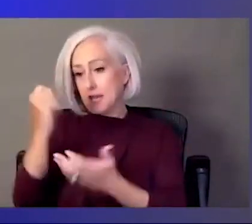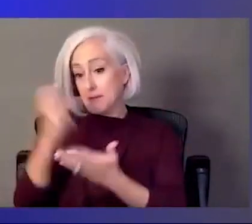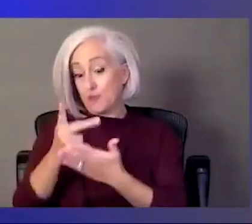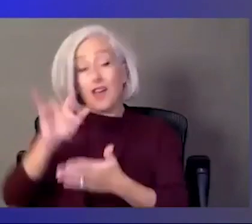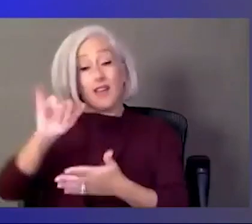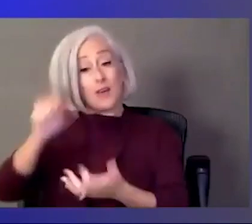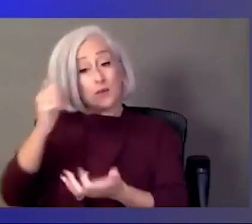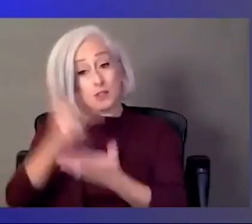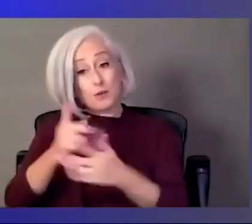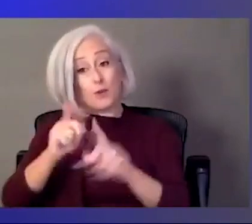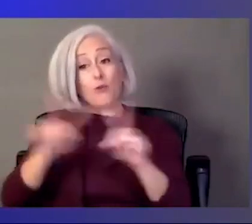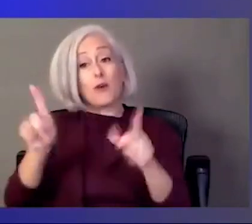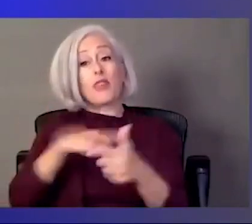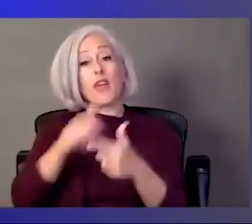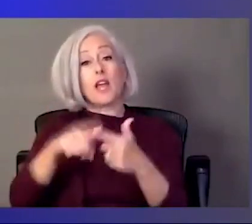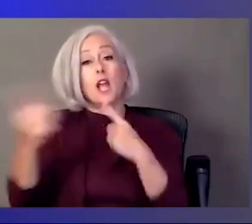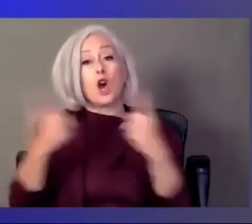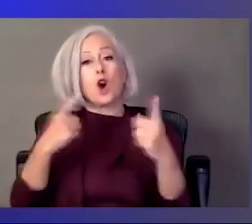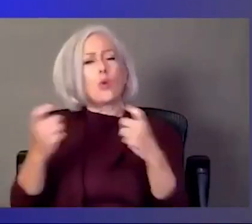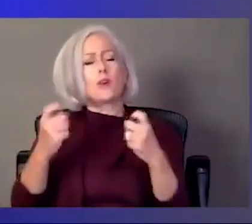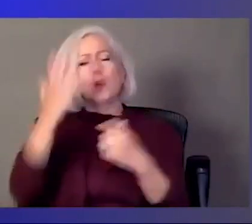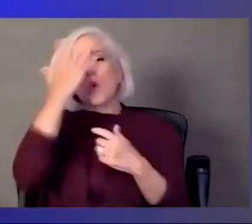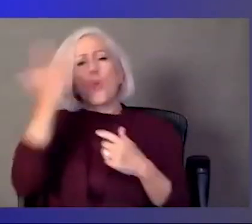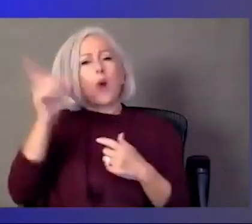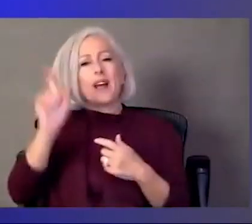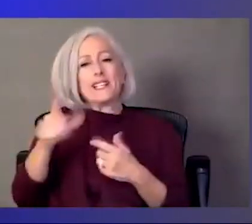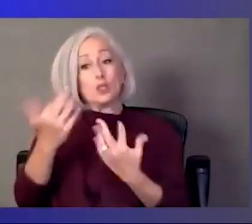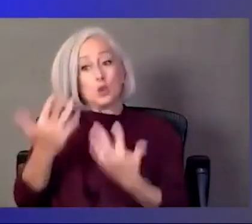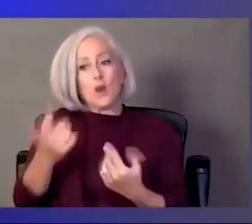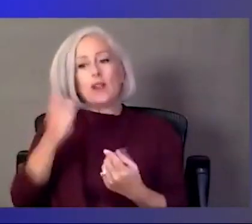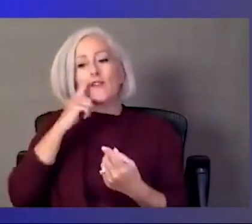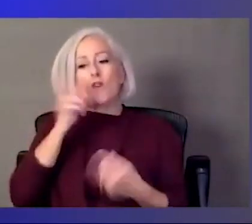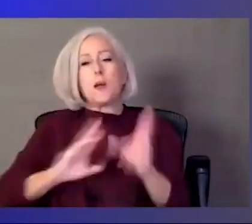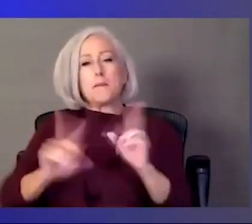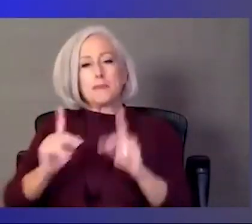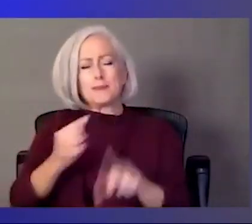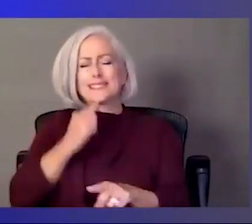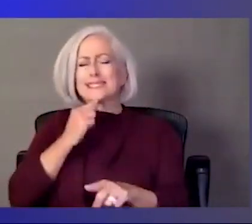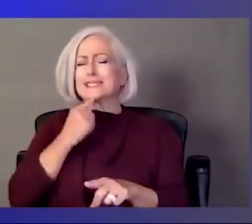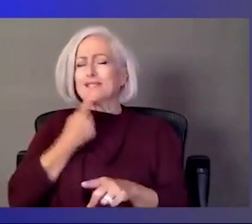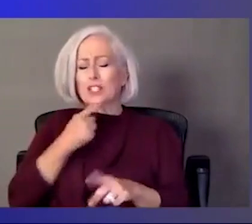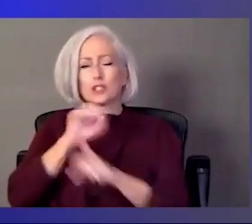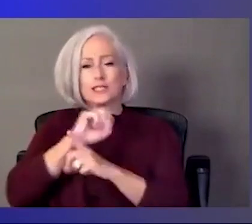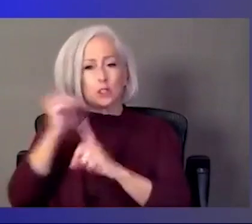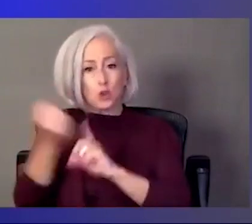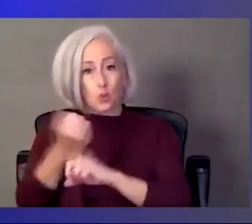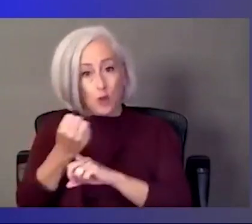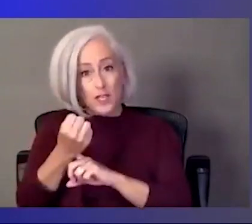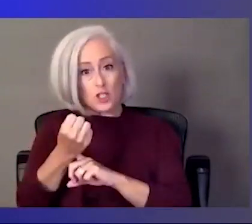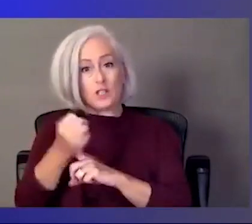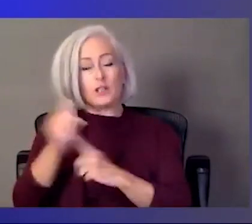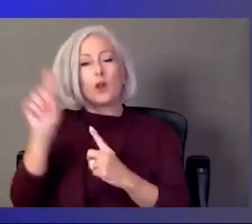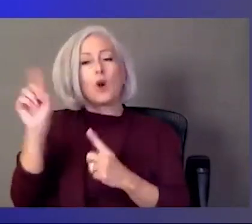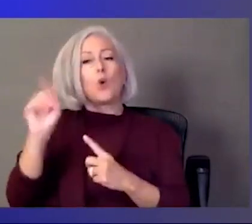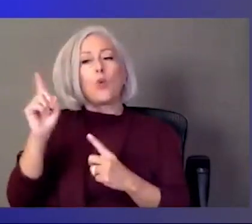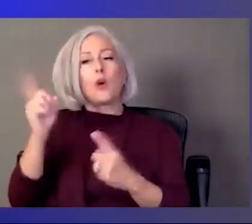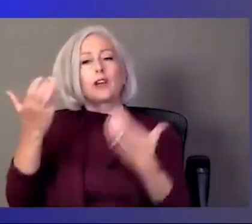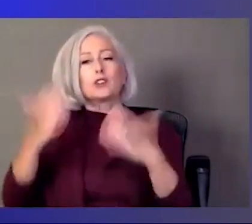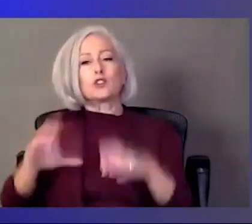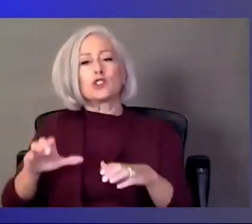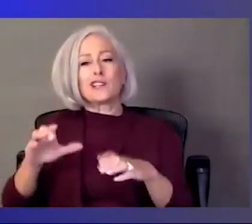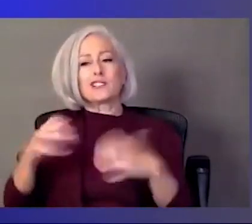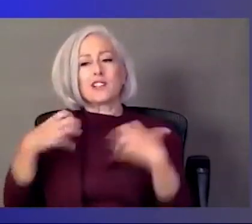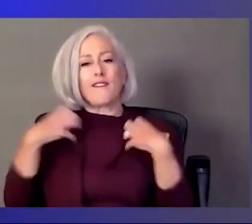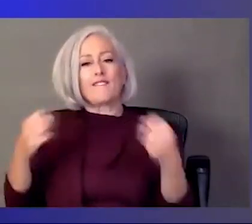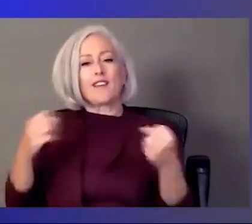question. Why should we wait until patients are in extreme circumstances like that, where their chance of being cured is in the long